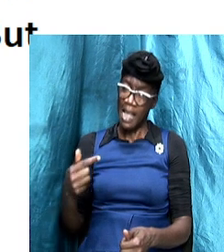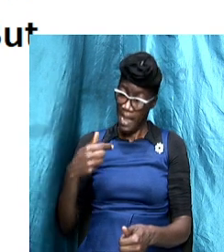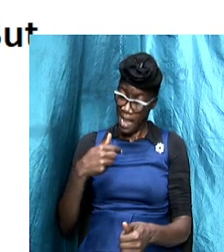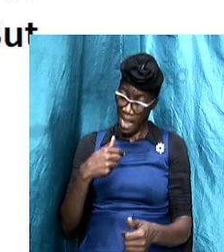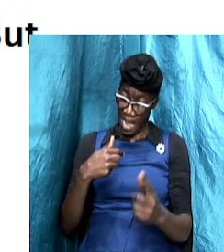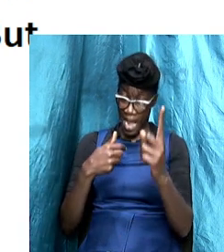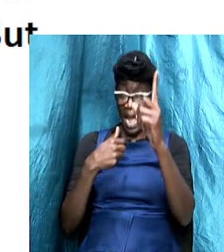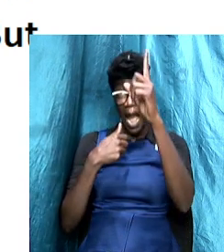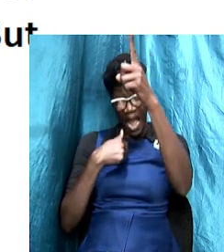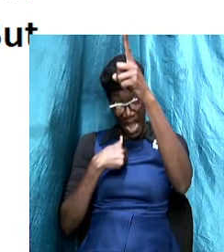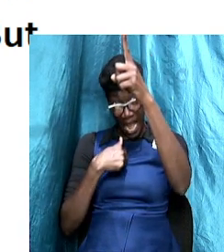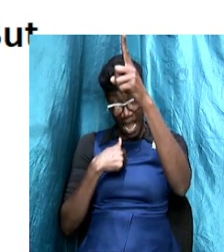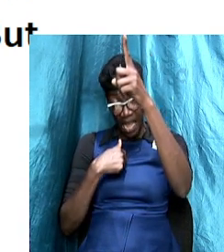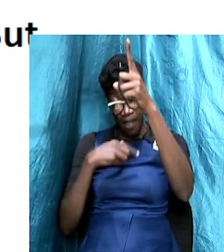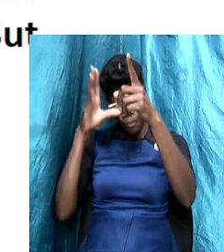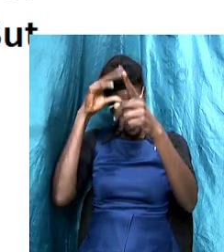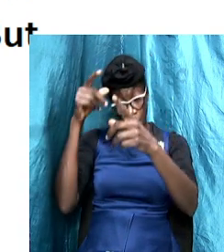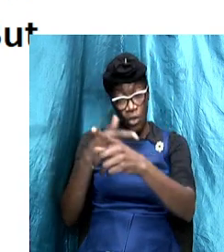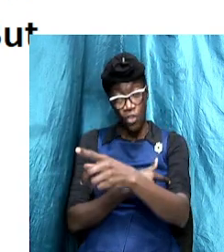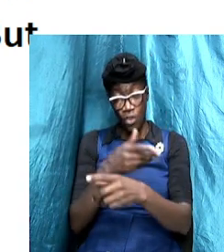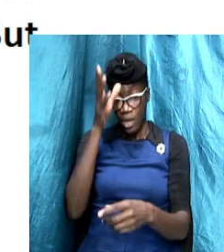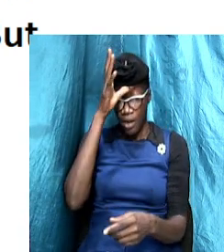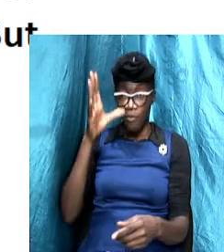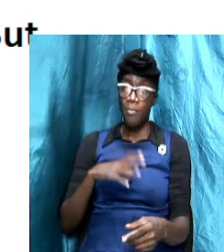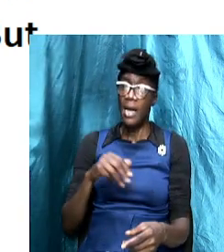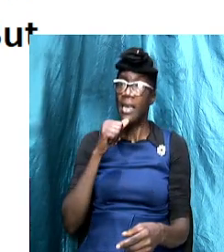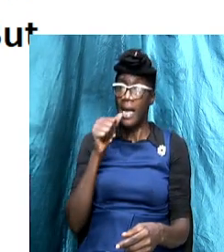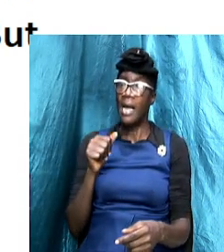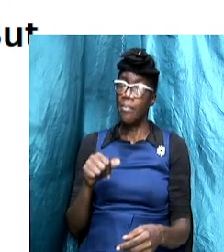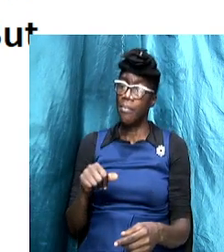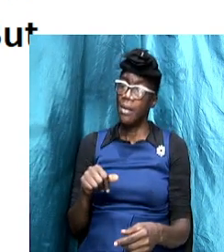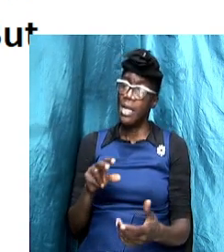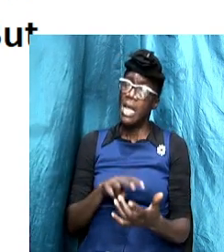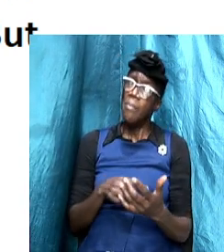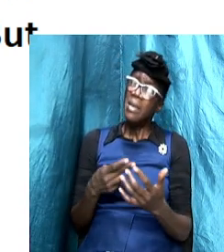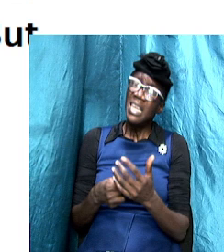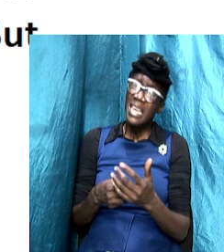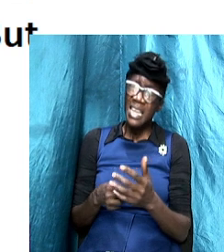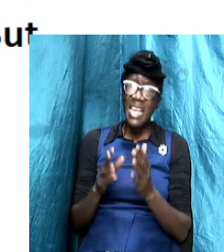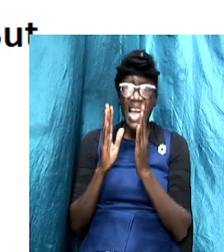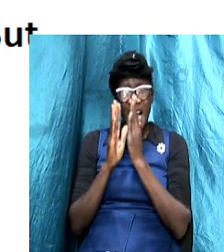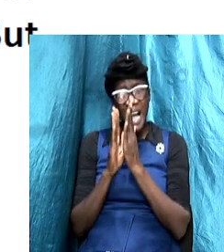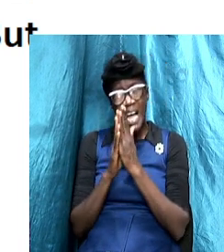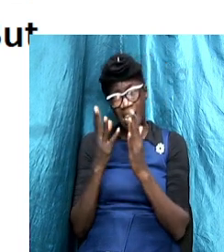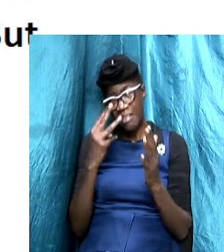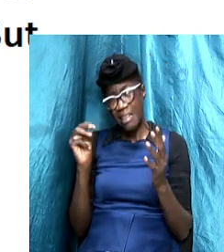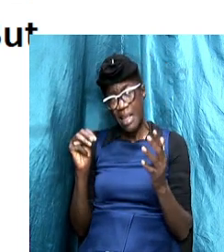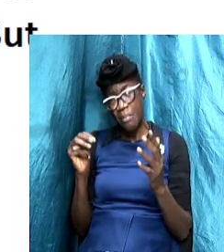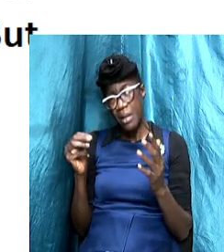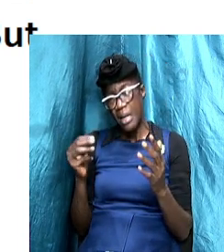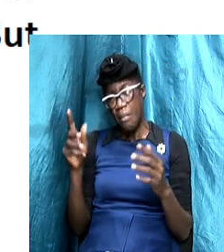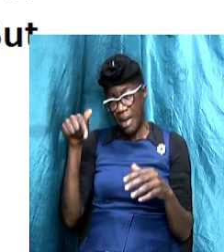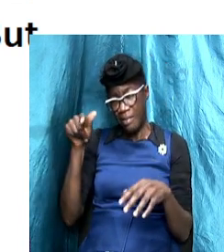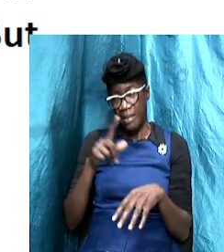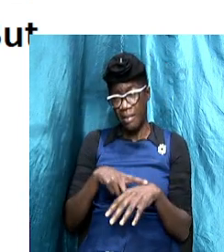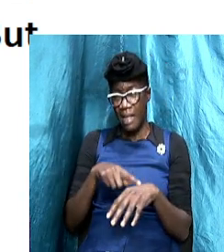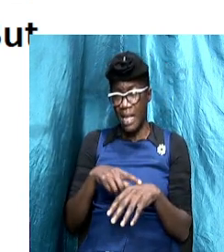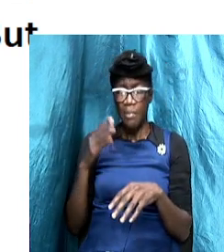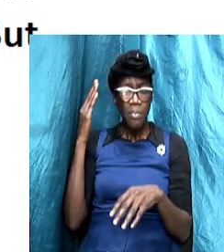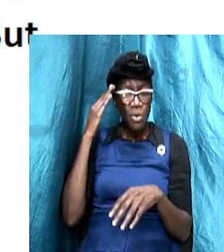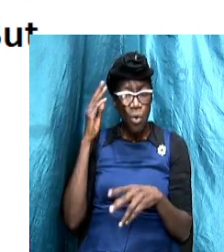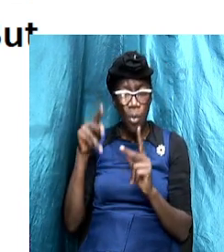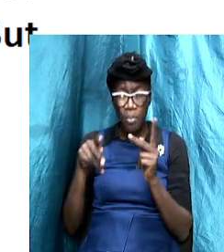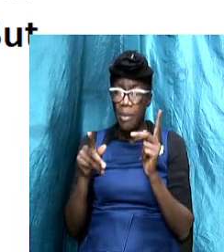In other words, he was asking them, because by this time, he knew that people were